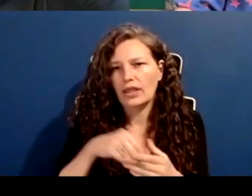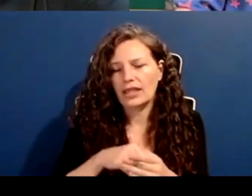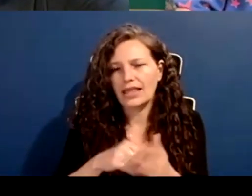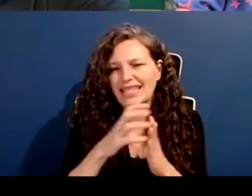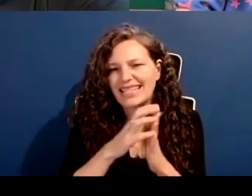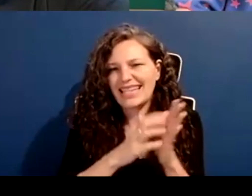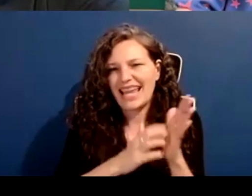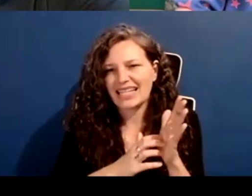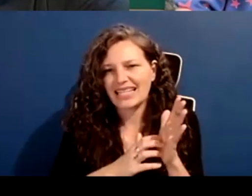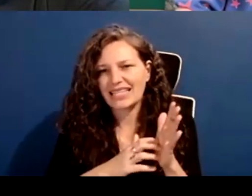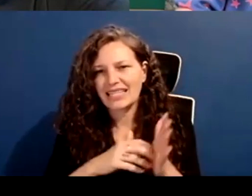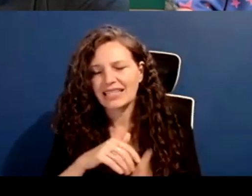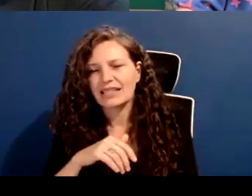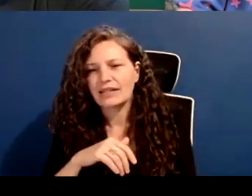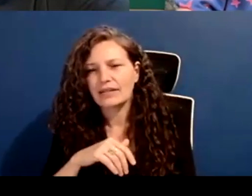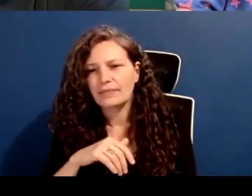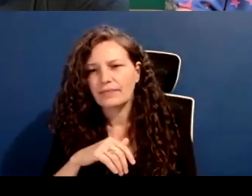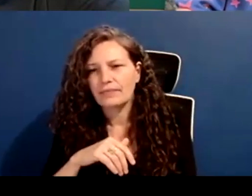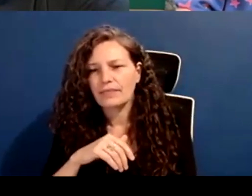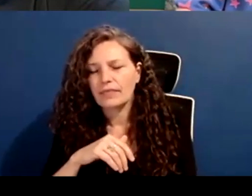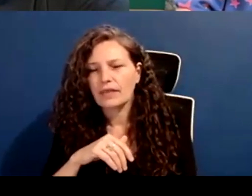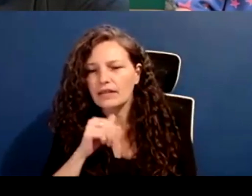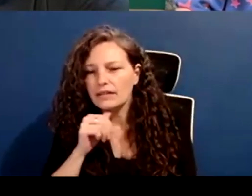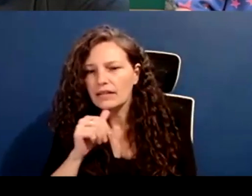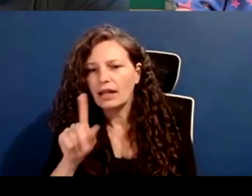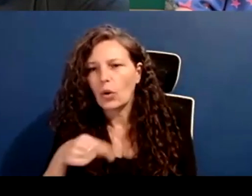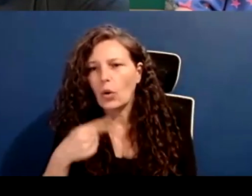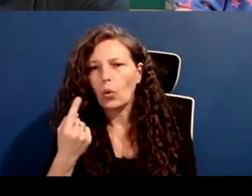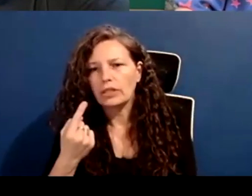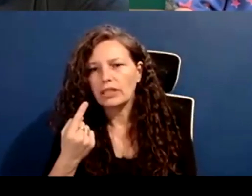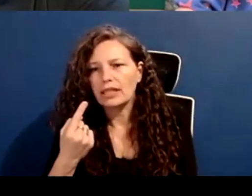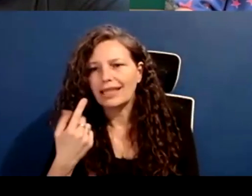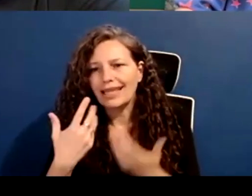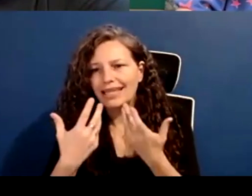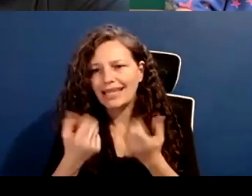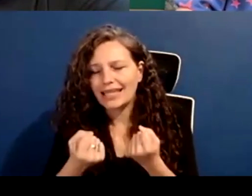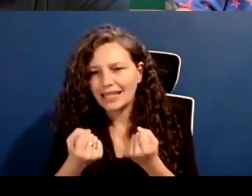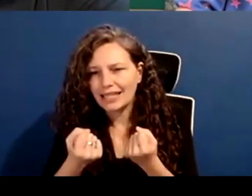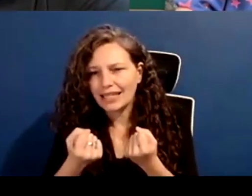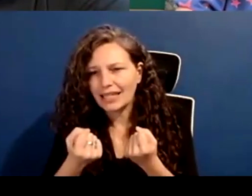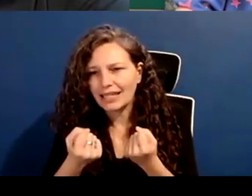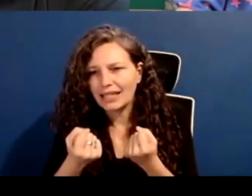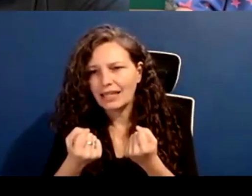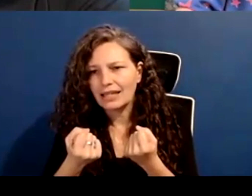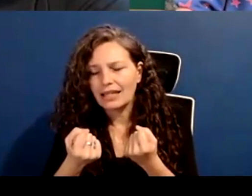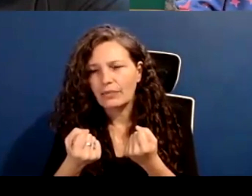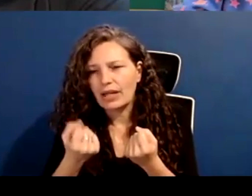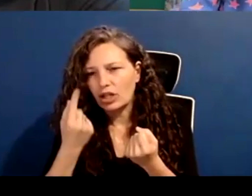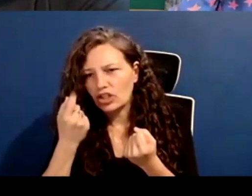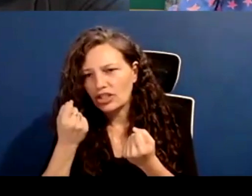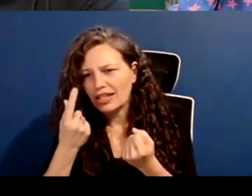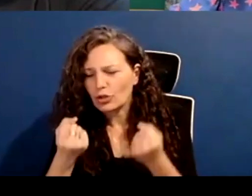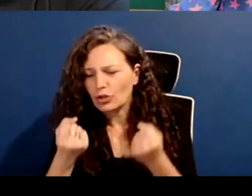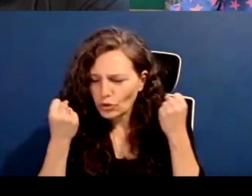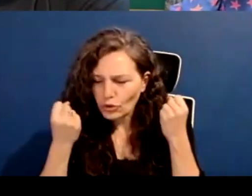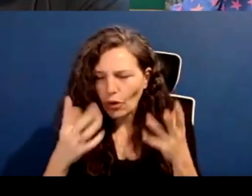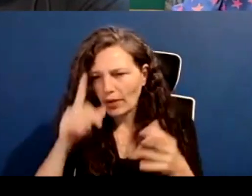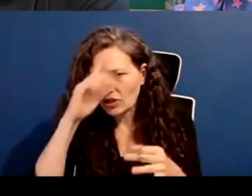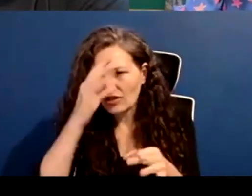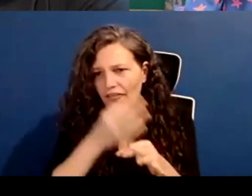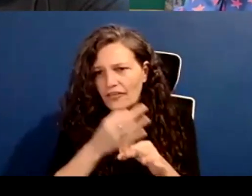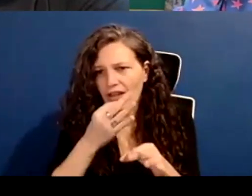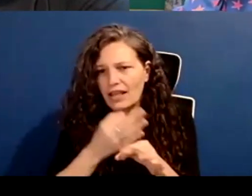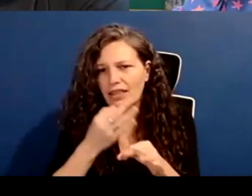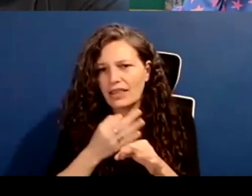not necessarily the healing, but people. There's a tremendous amount of faith that it takes to hang in there. And